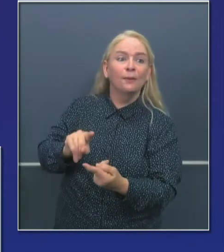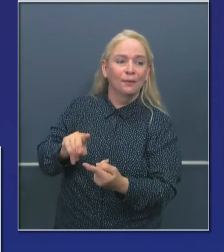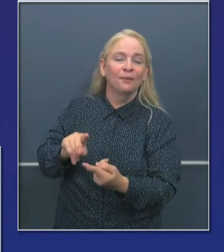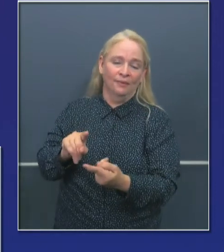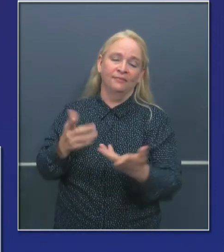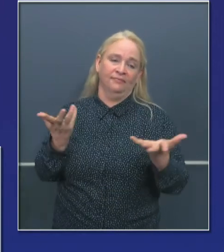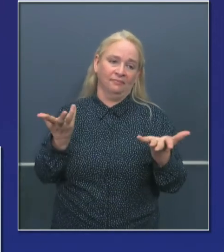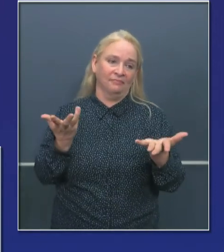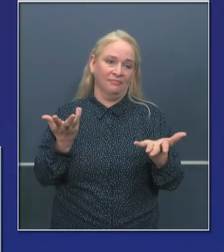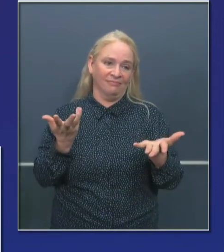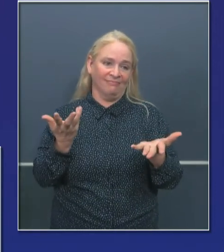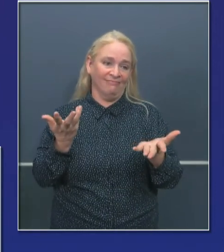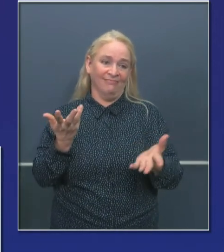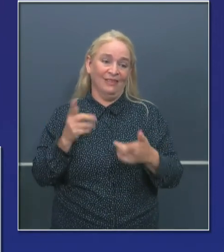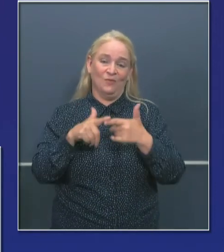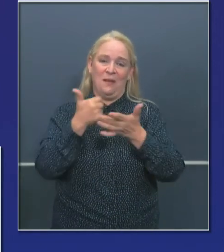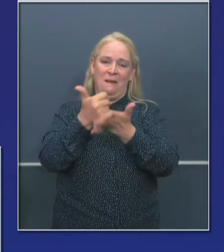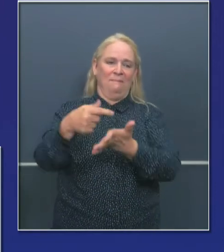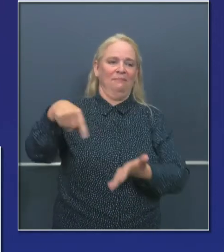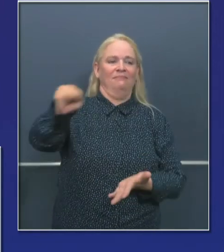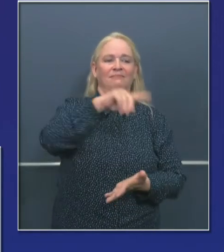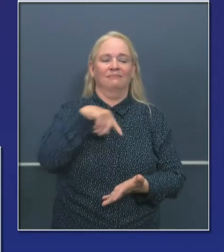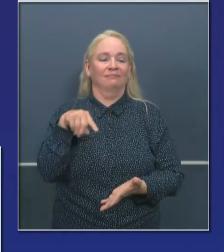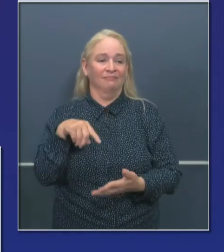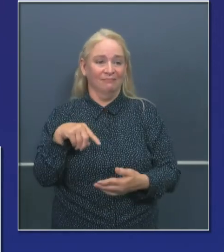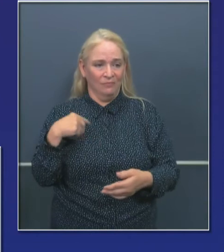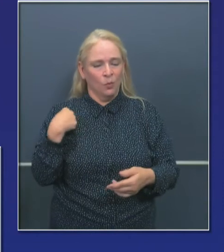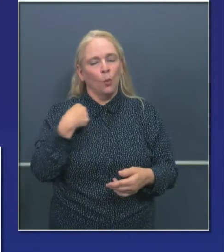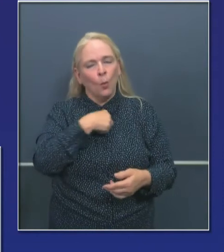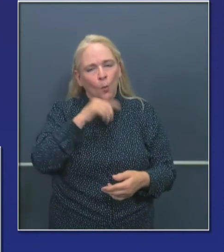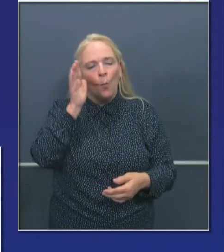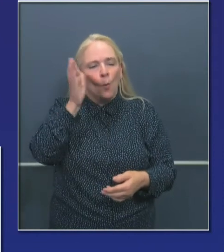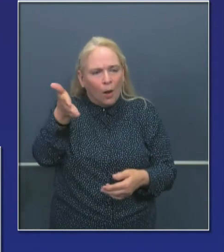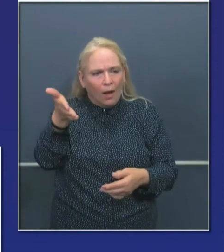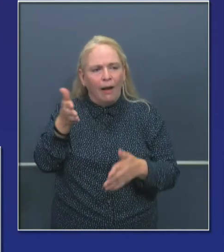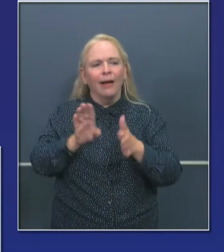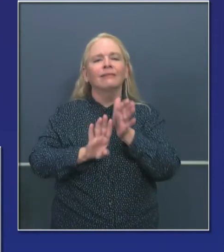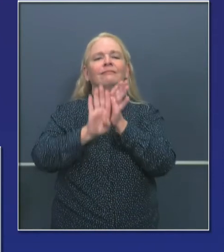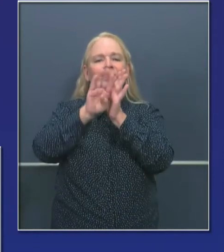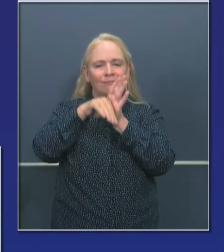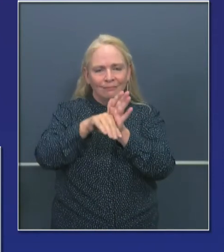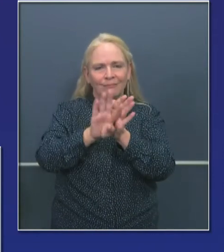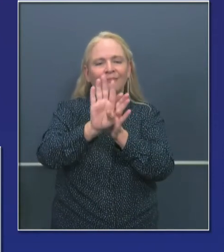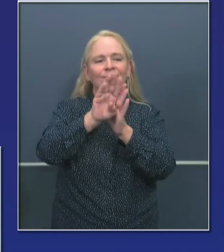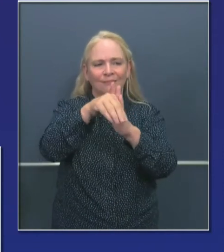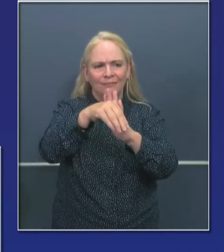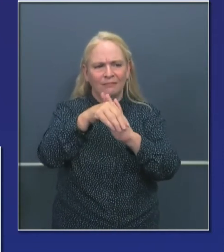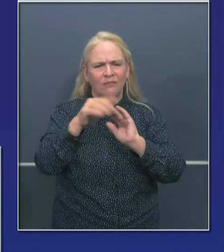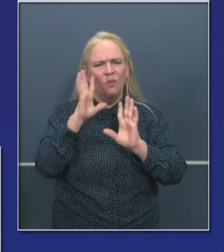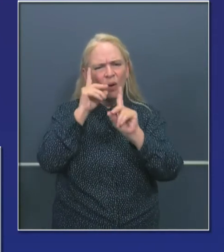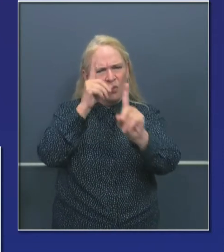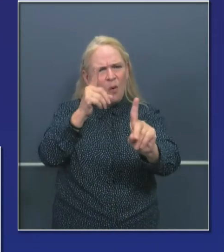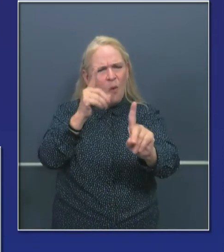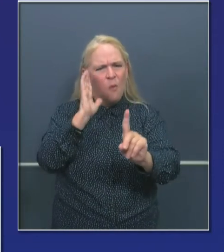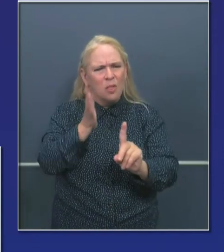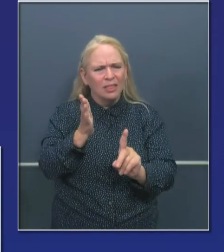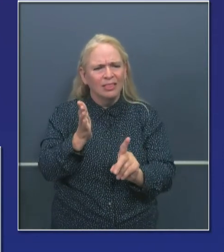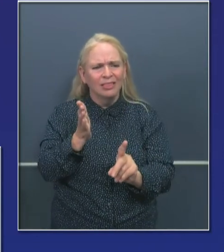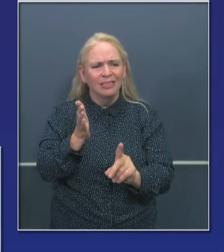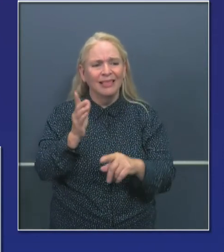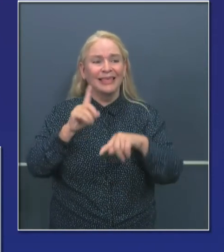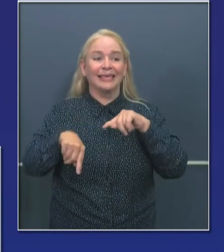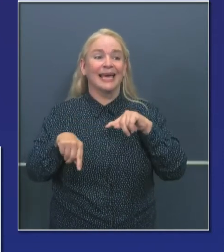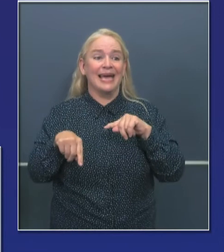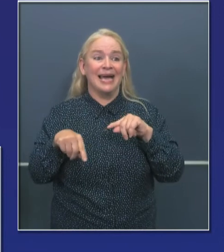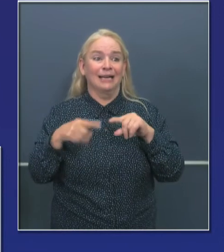growth of the curve in the beginning. We need to do that again. We will do that again. And it's really going to be up to each and every one of you to